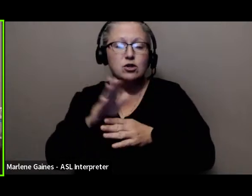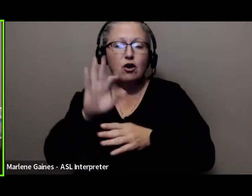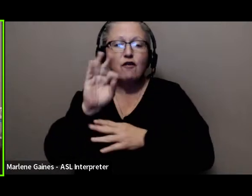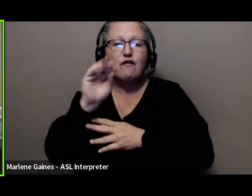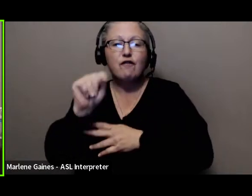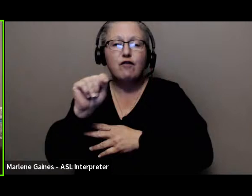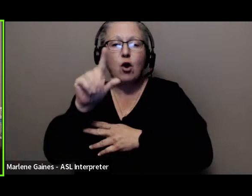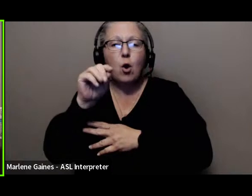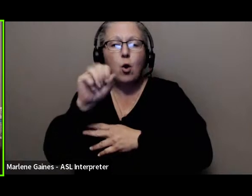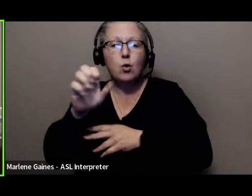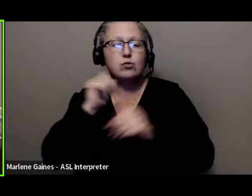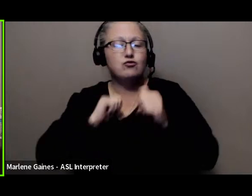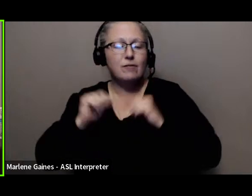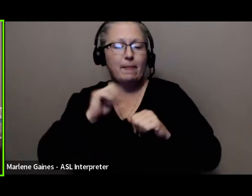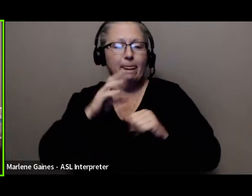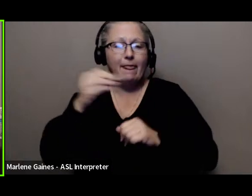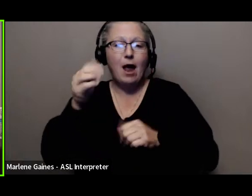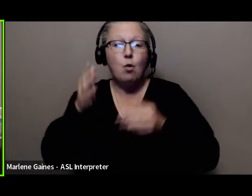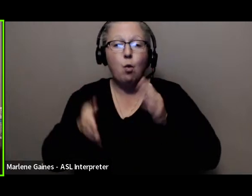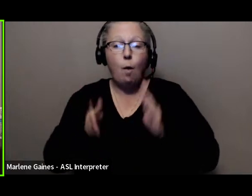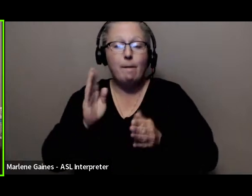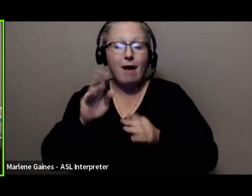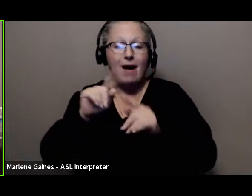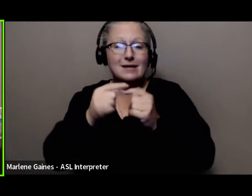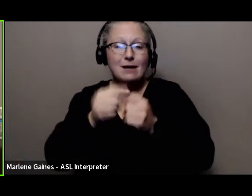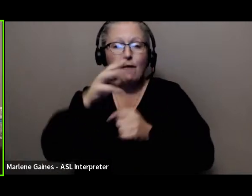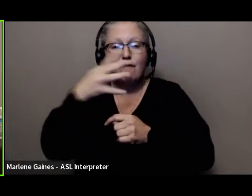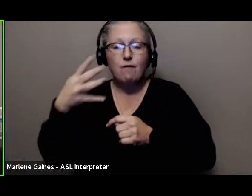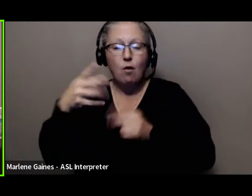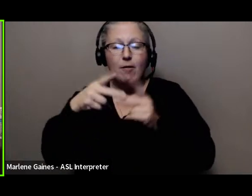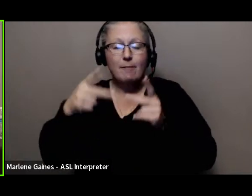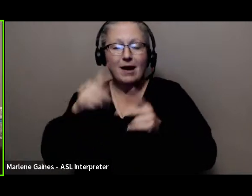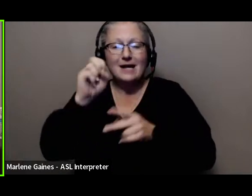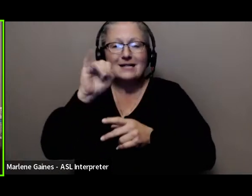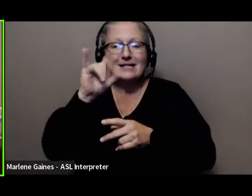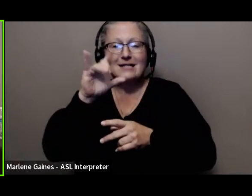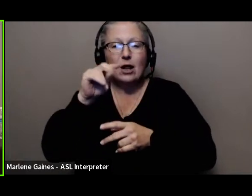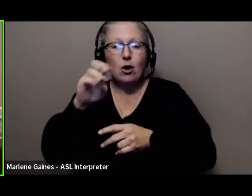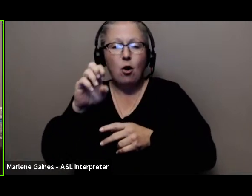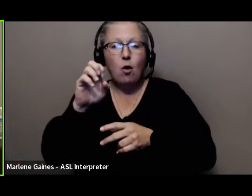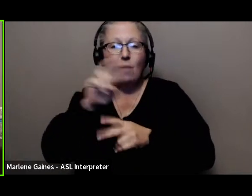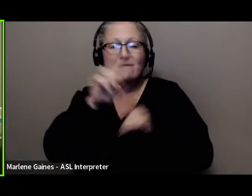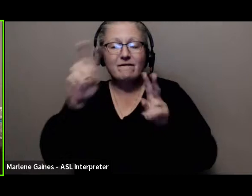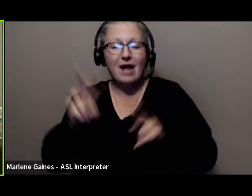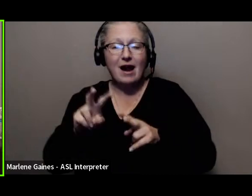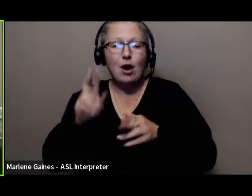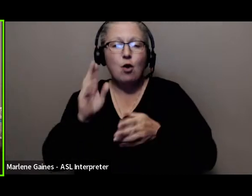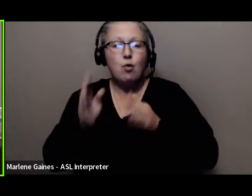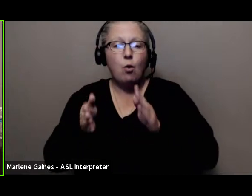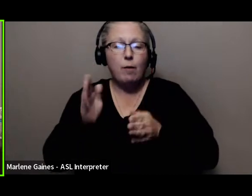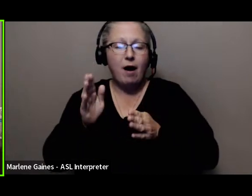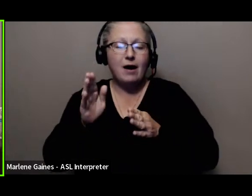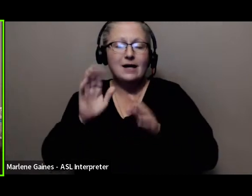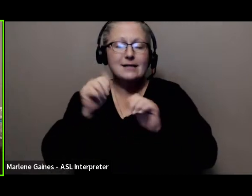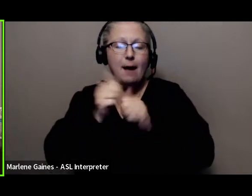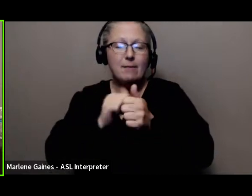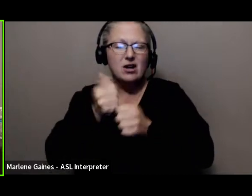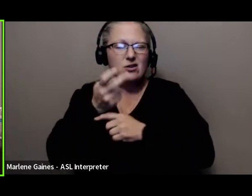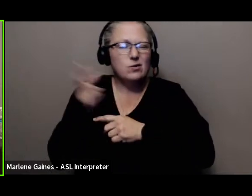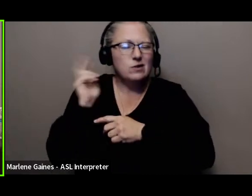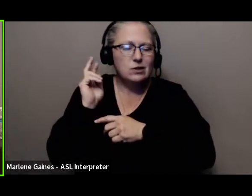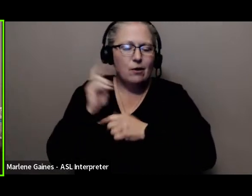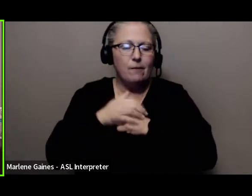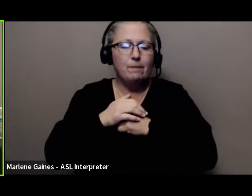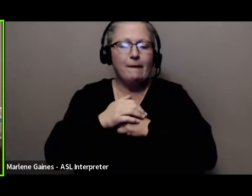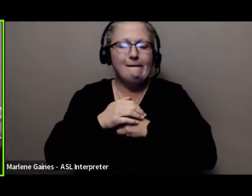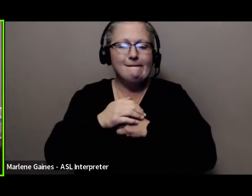Footloose. And the robotics team took 4th place at the Silicon Valley Regional Robotics Competition a couple weeks ago.